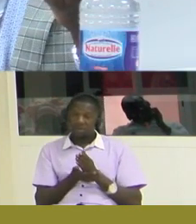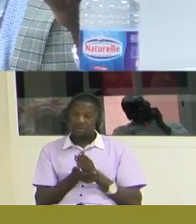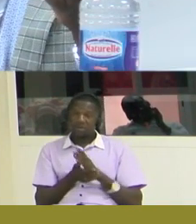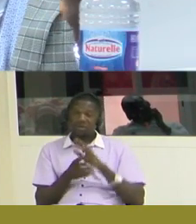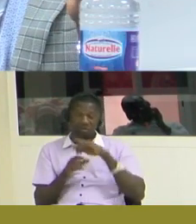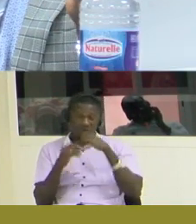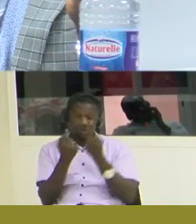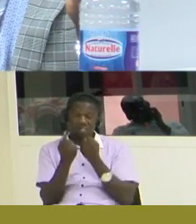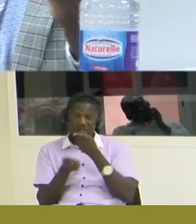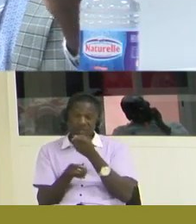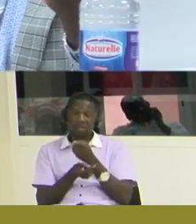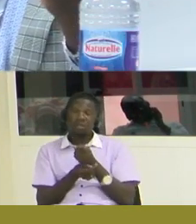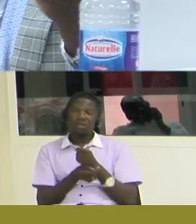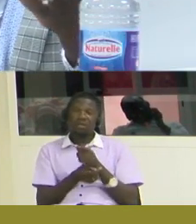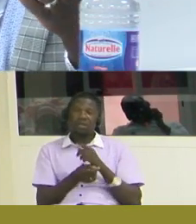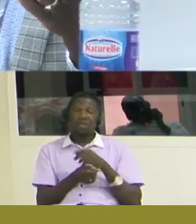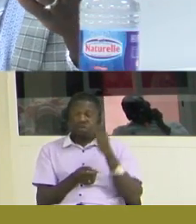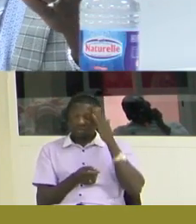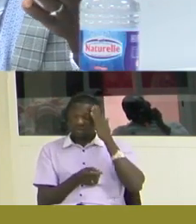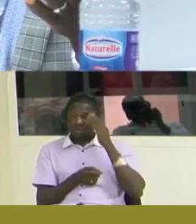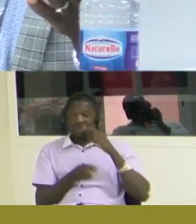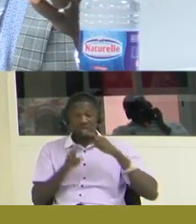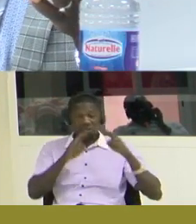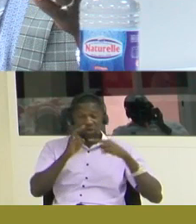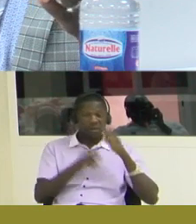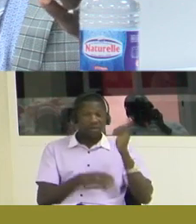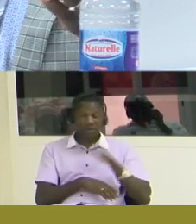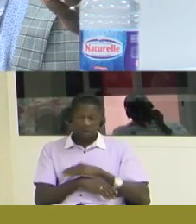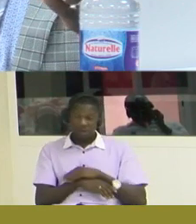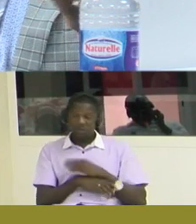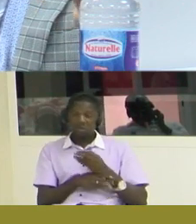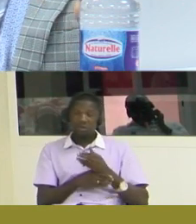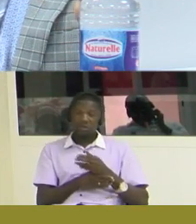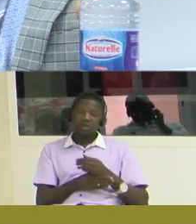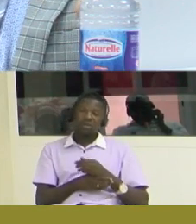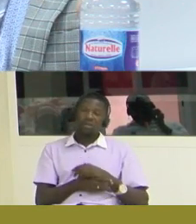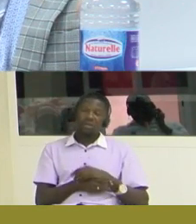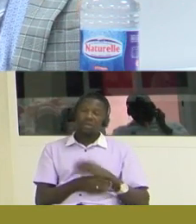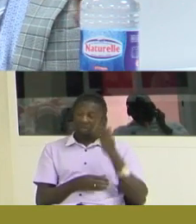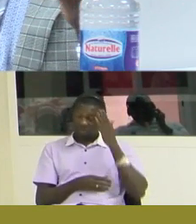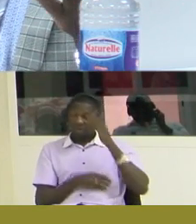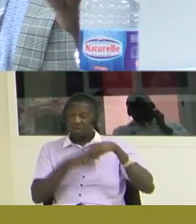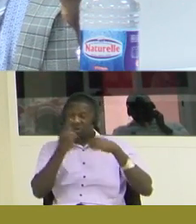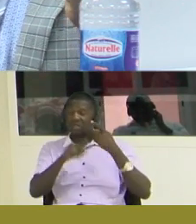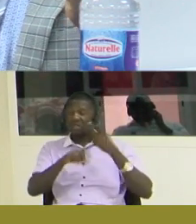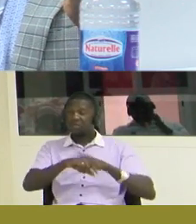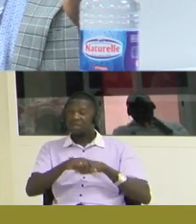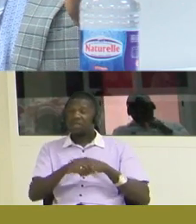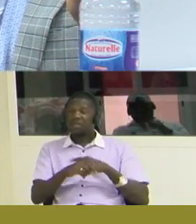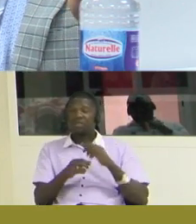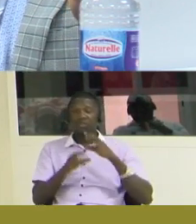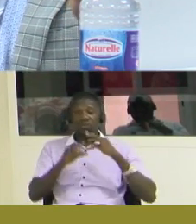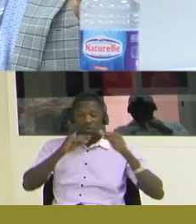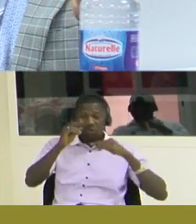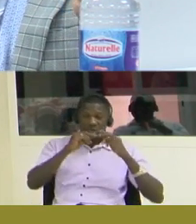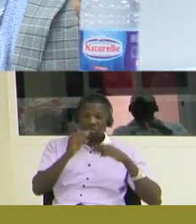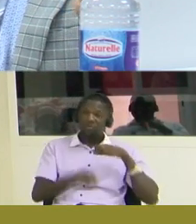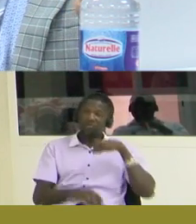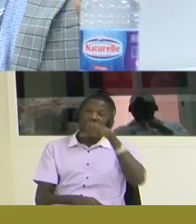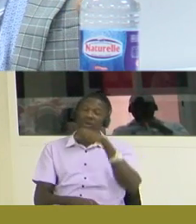false completely and you knew at the time that the comp story was false yes did you come out to correct the